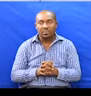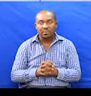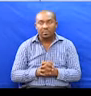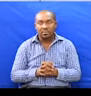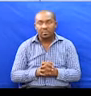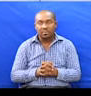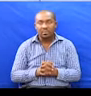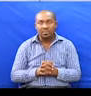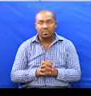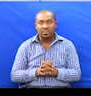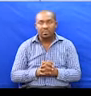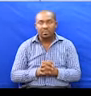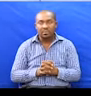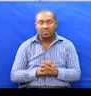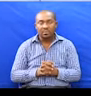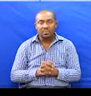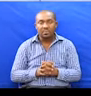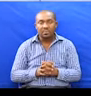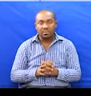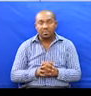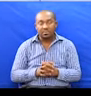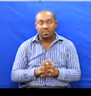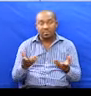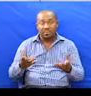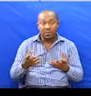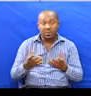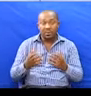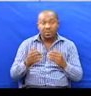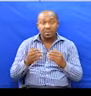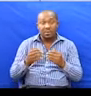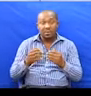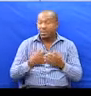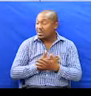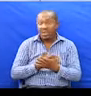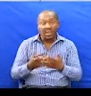solvent like benzene.